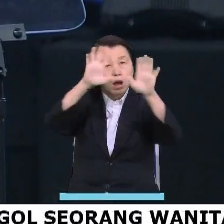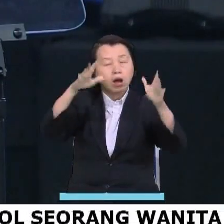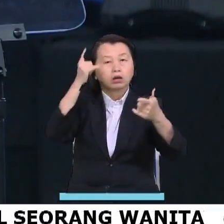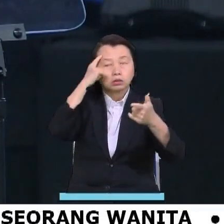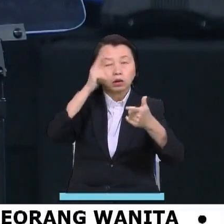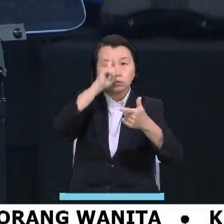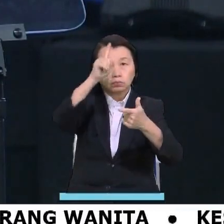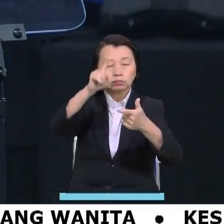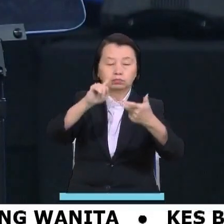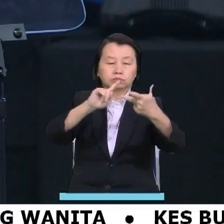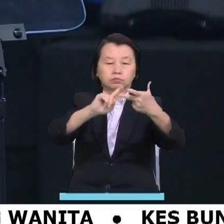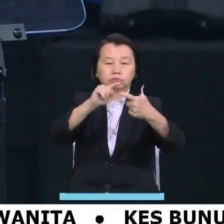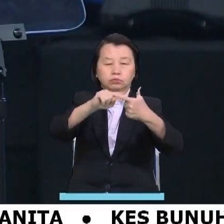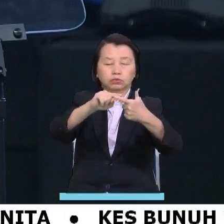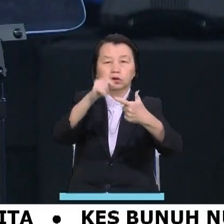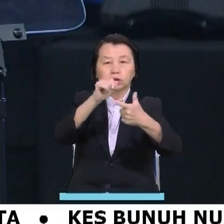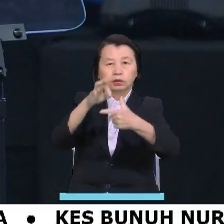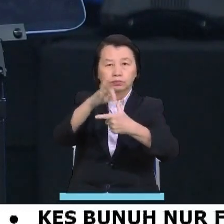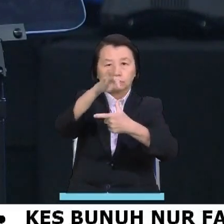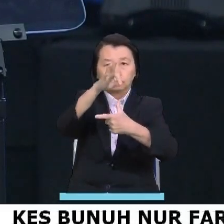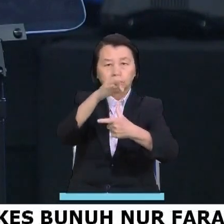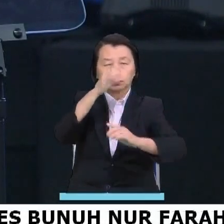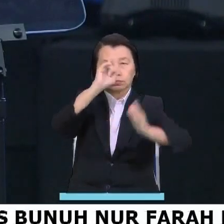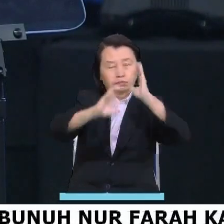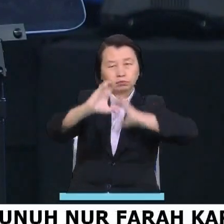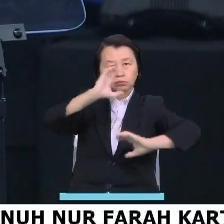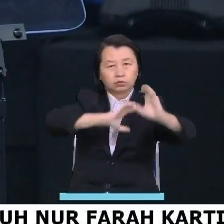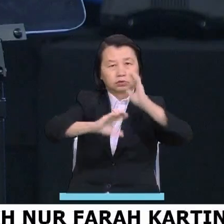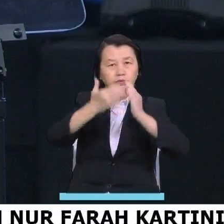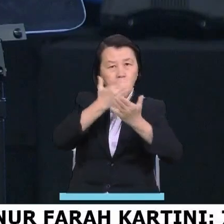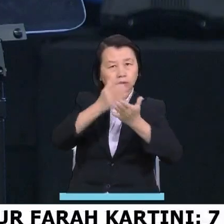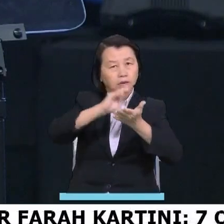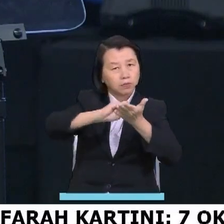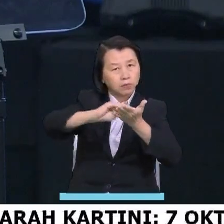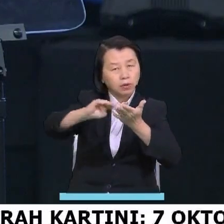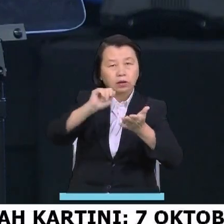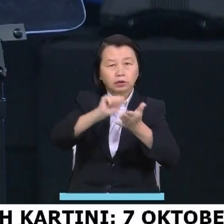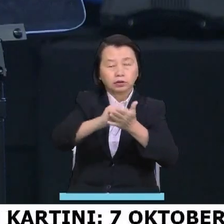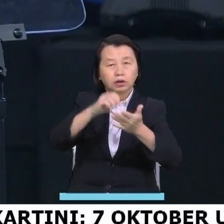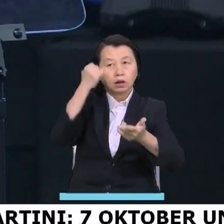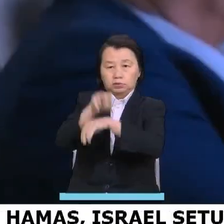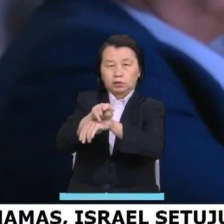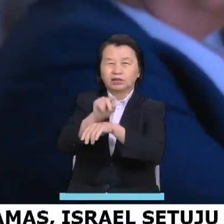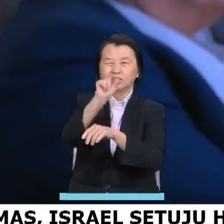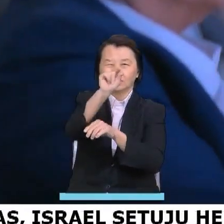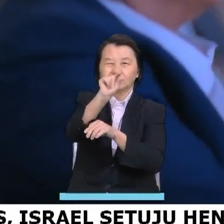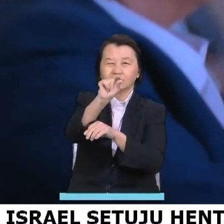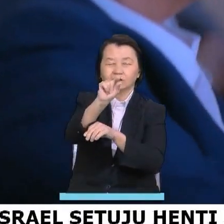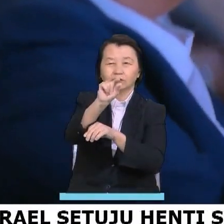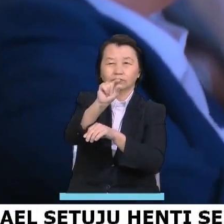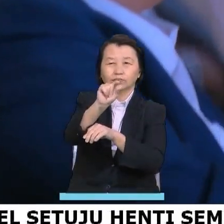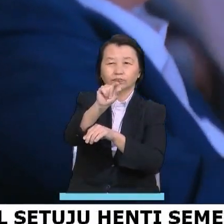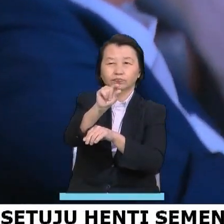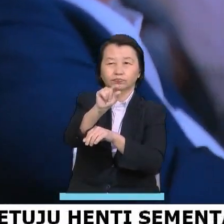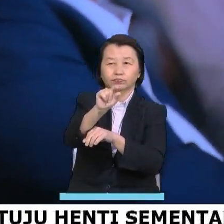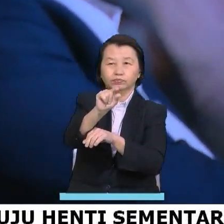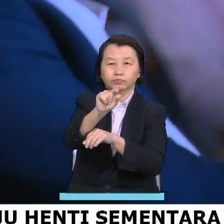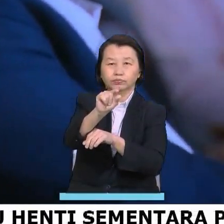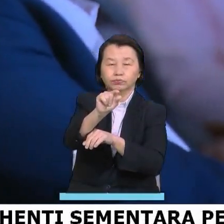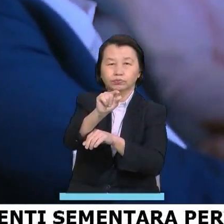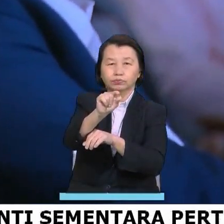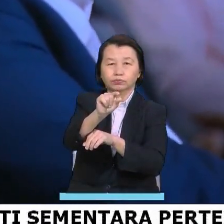guests, including civil servants, educators from schools and higher education institutions, student representatives, retired police